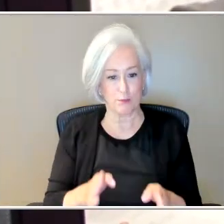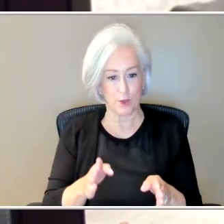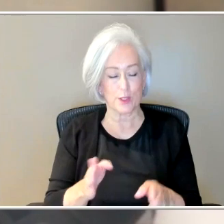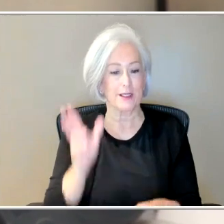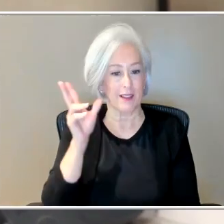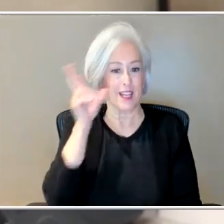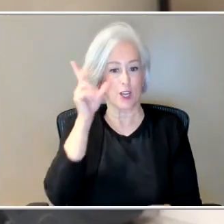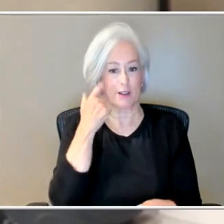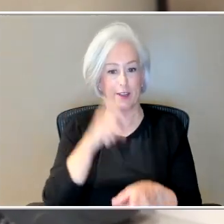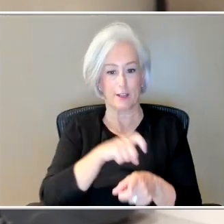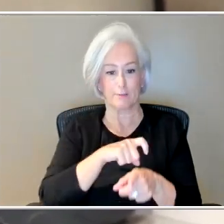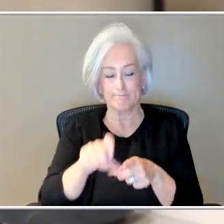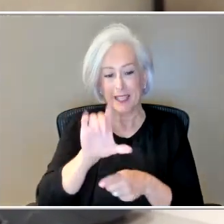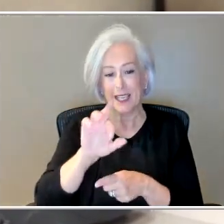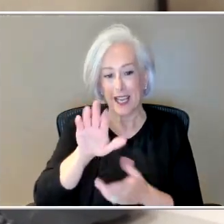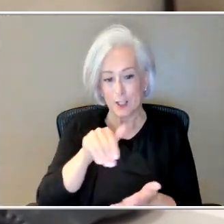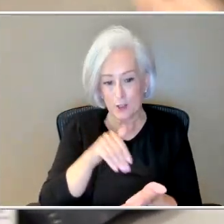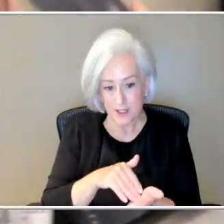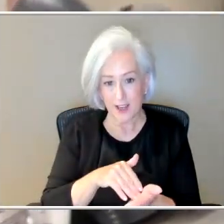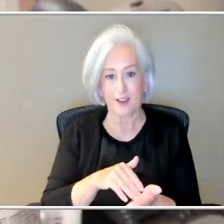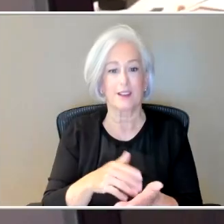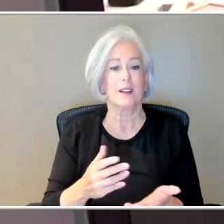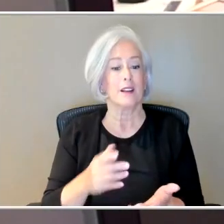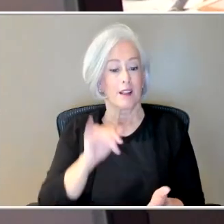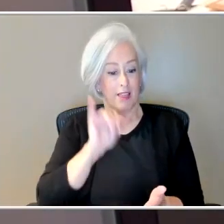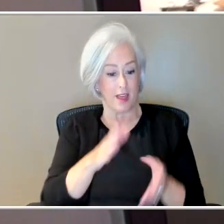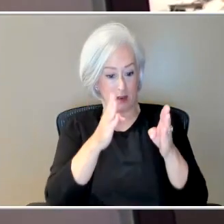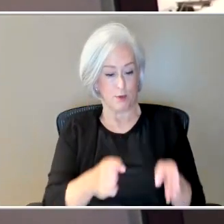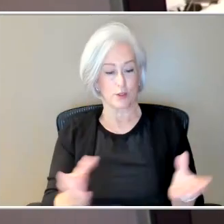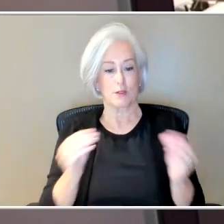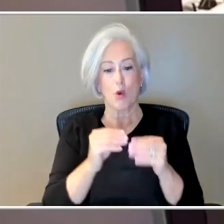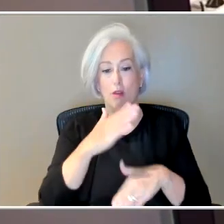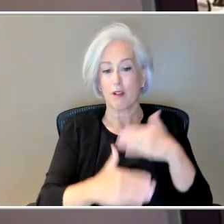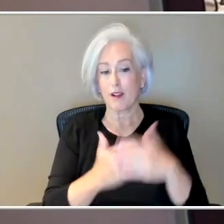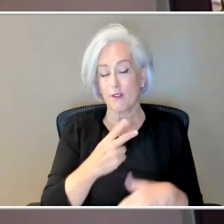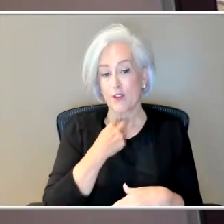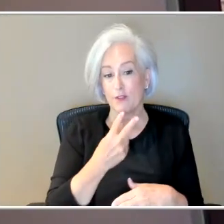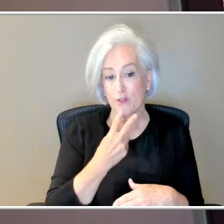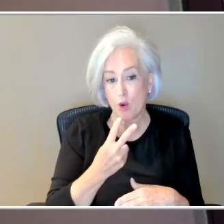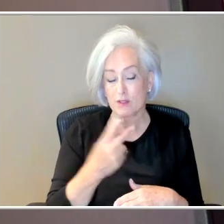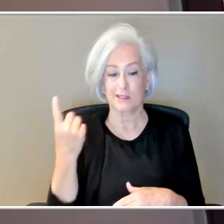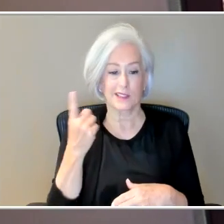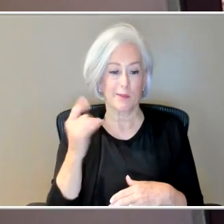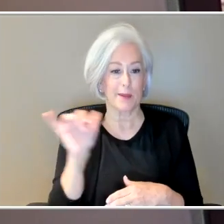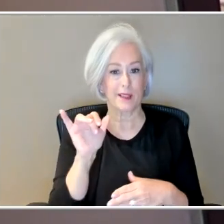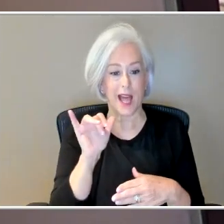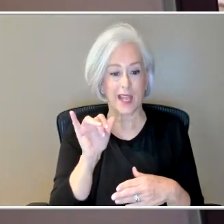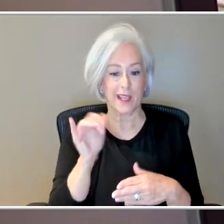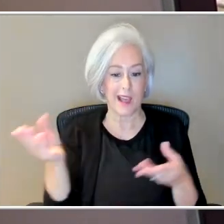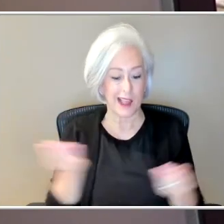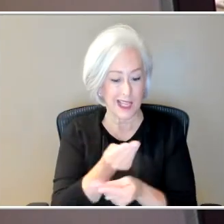center. But they are much, much more than a comforting voice on the other end of the phone. Sometimes they're like a liaison. Sometimes more like a